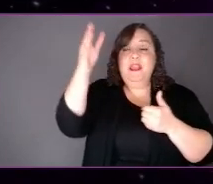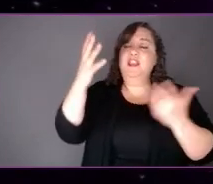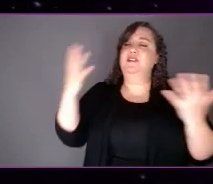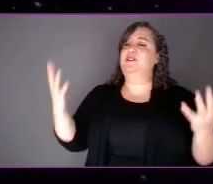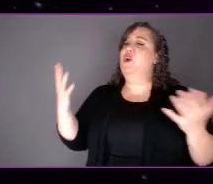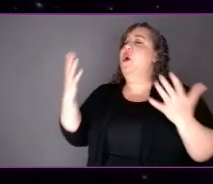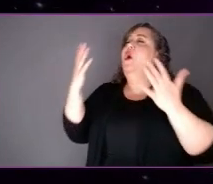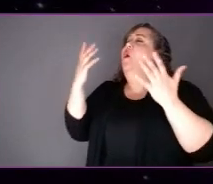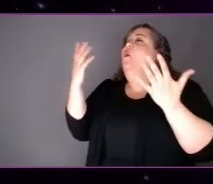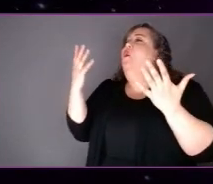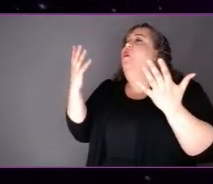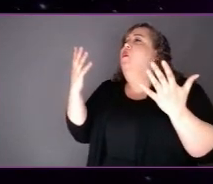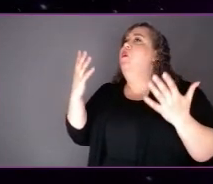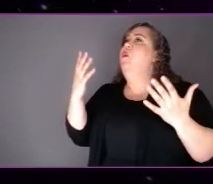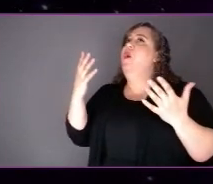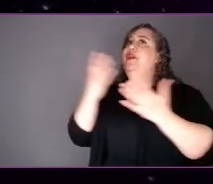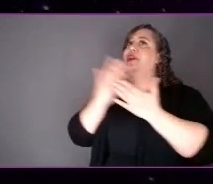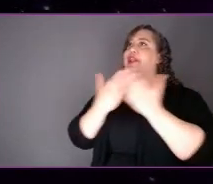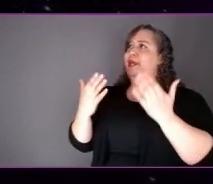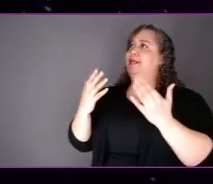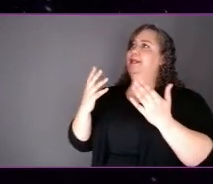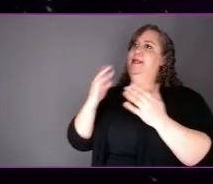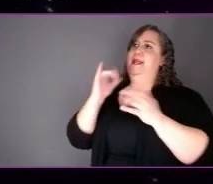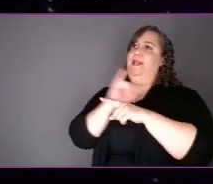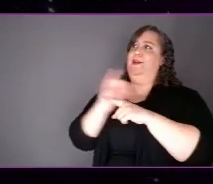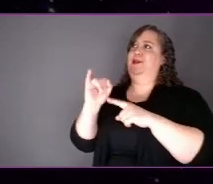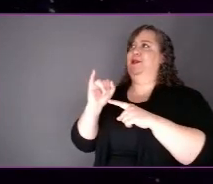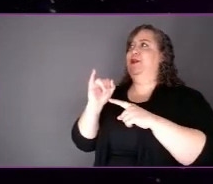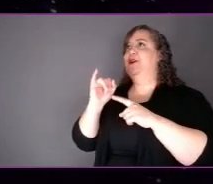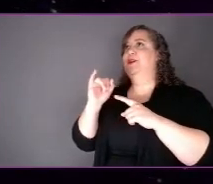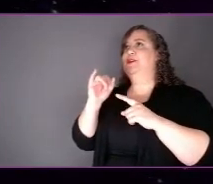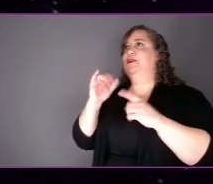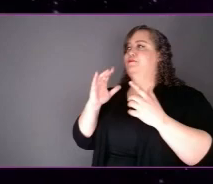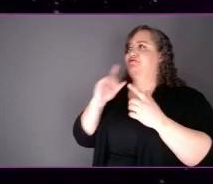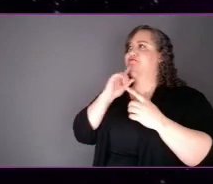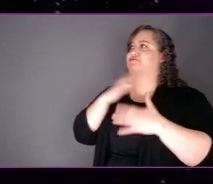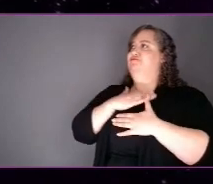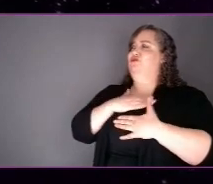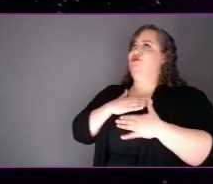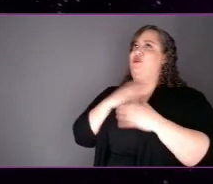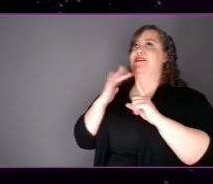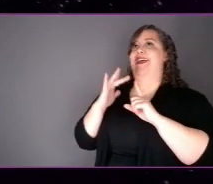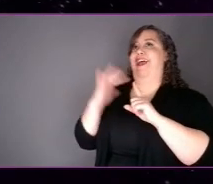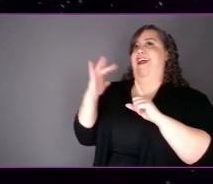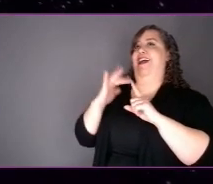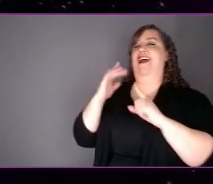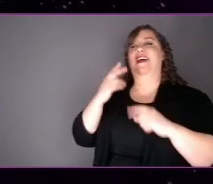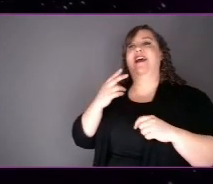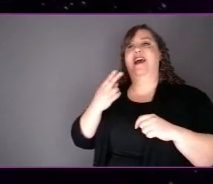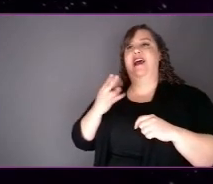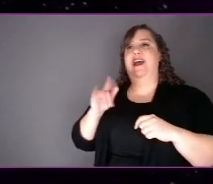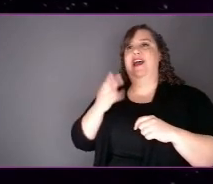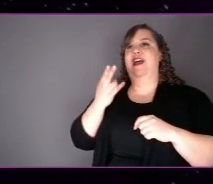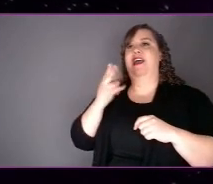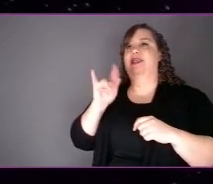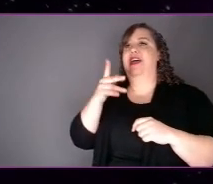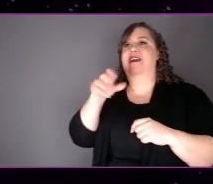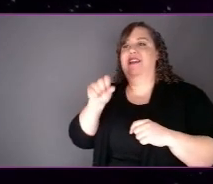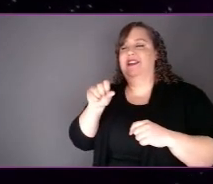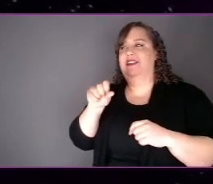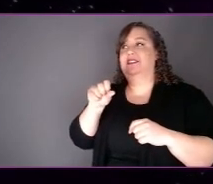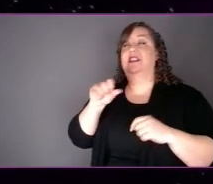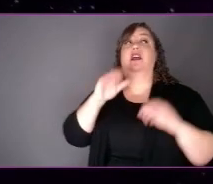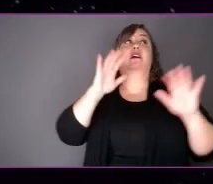have? Yeah, so many highlights. I can speak from prior experience. I was a NASA intern, but a few short years